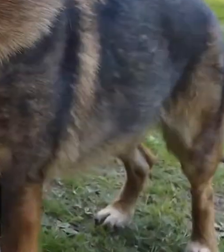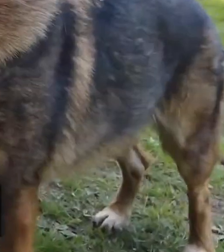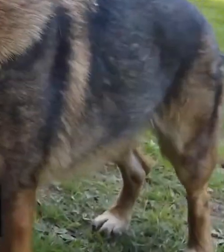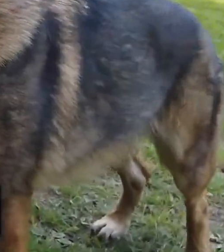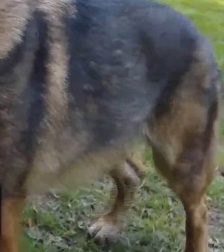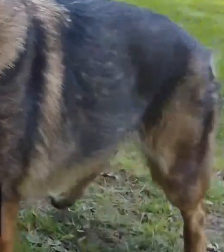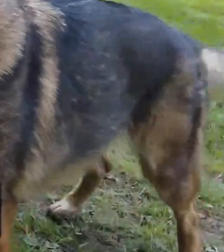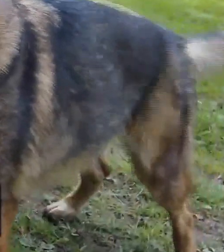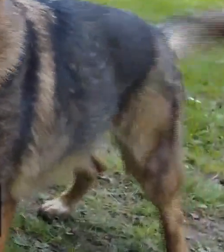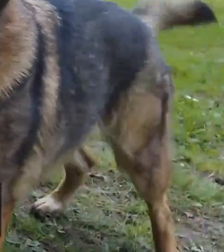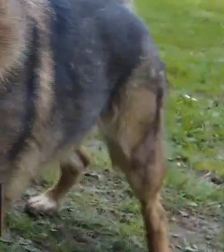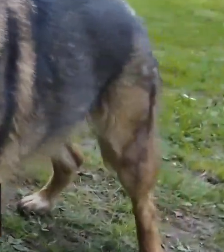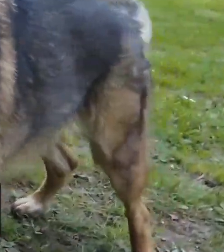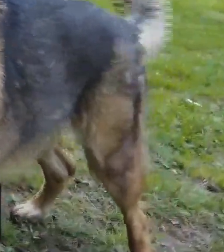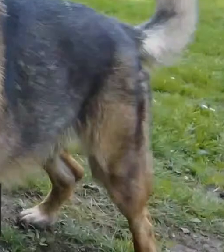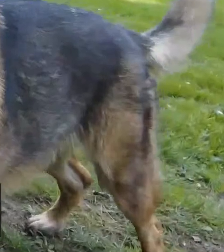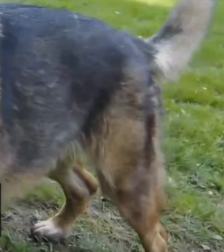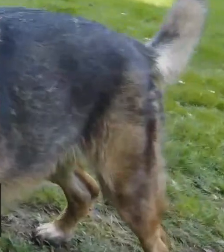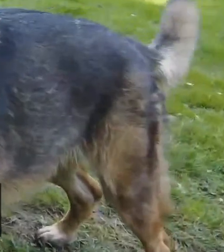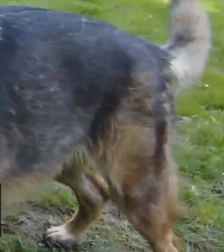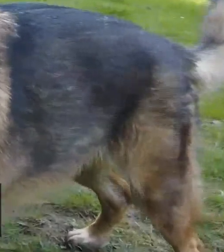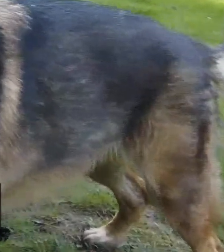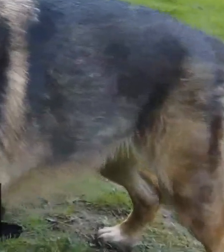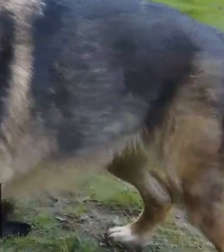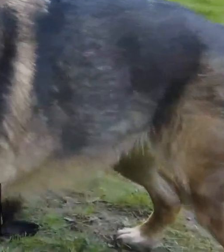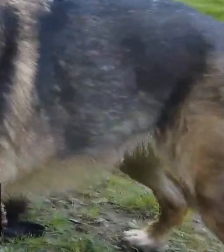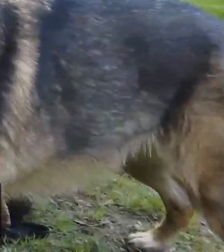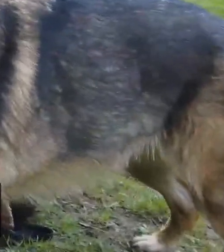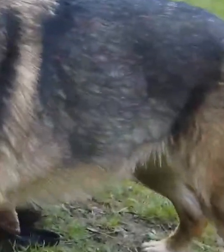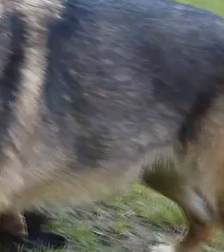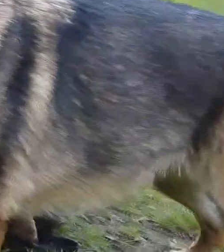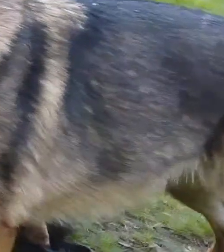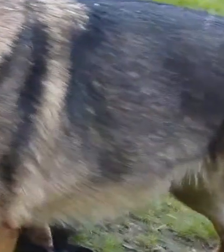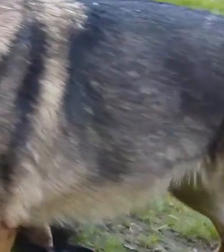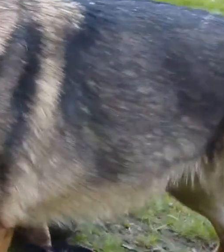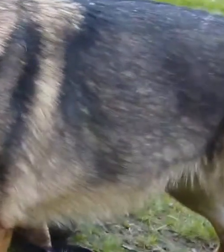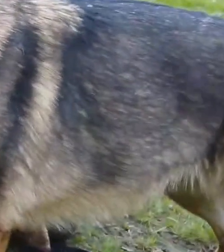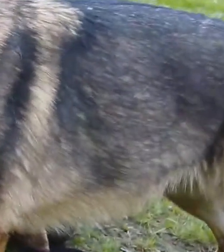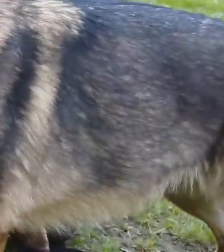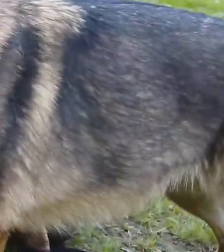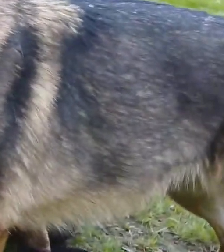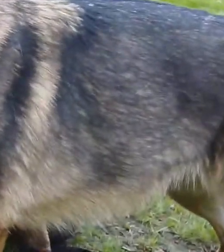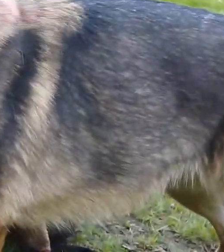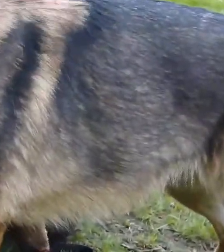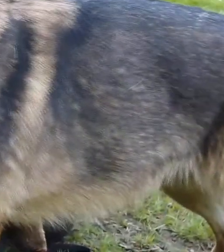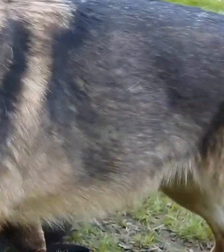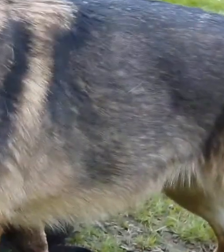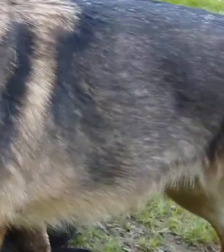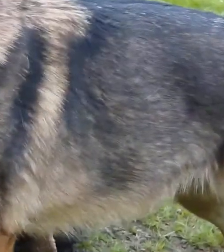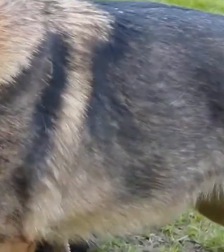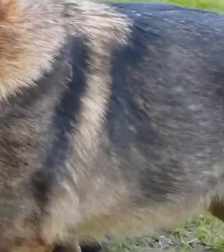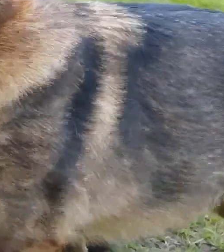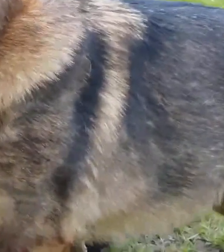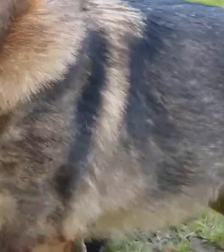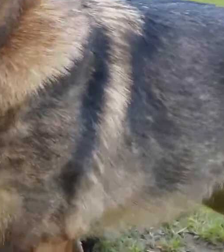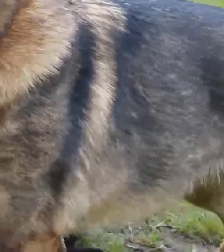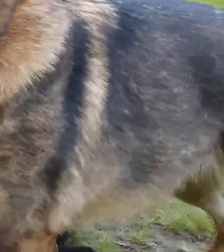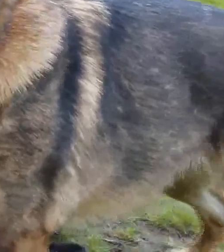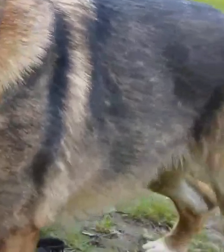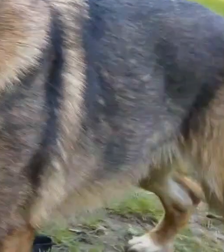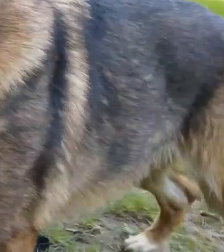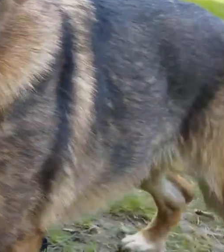will go on a walk in the morning, give her a good run. I'll get changed, and as soon as I put my stab vest on,